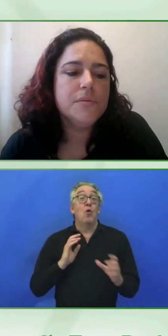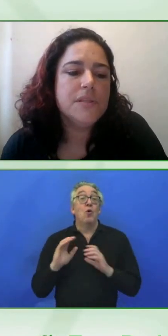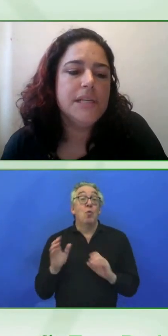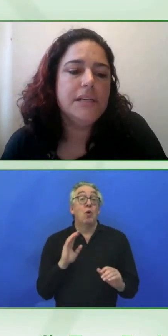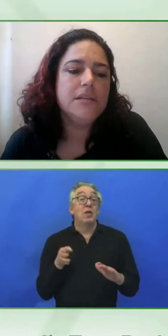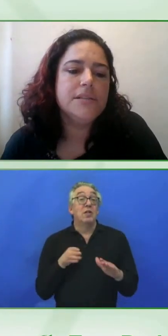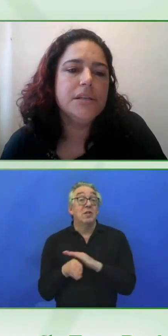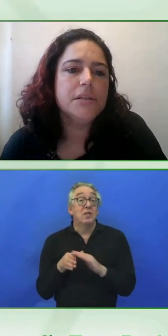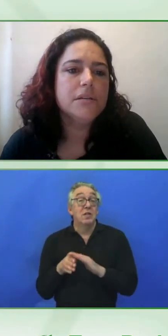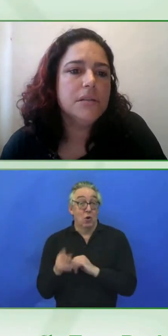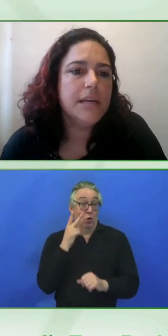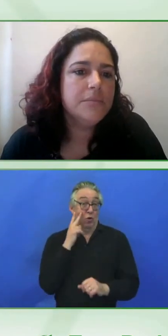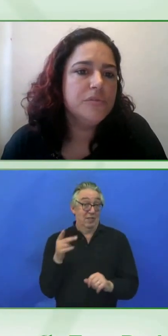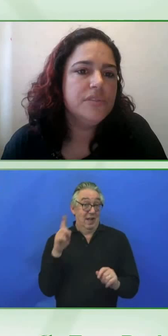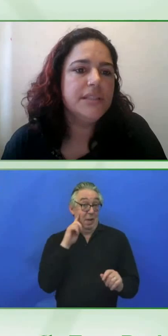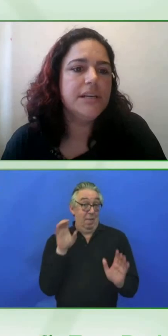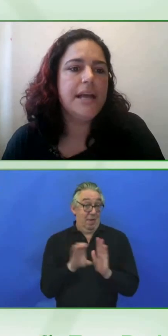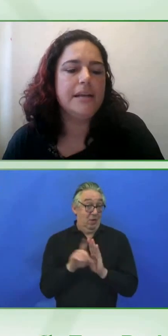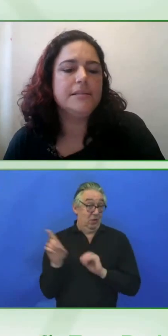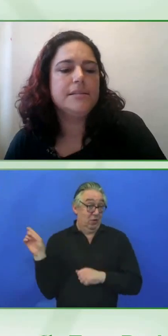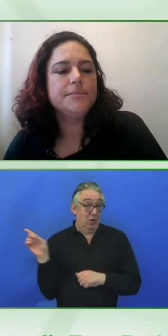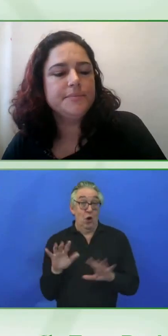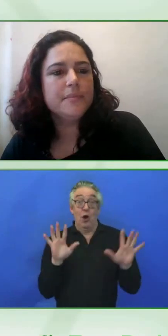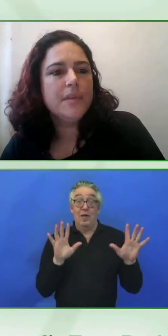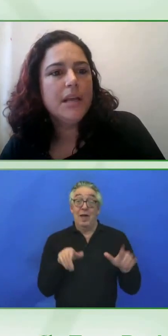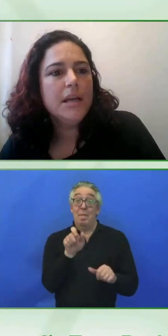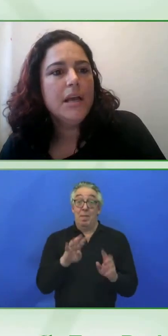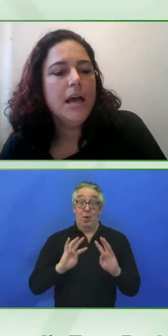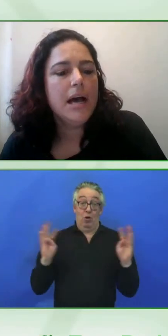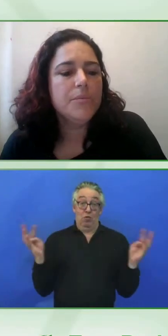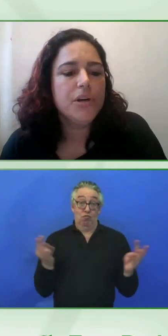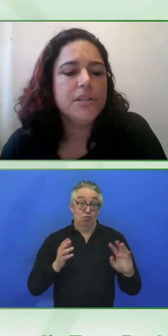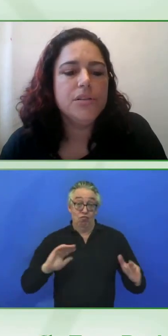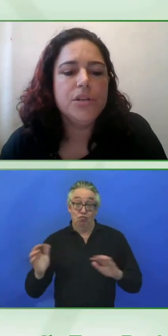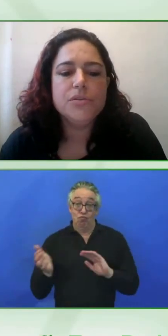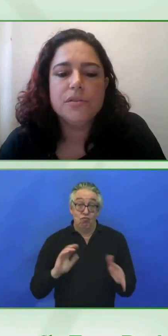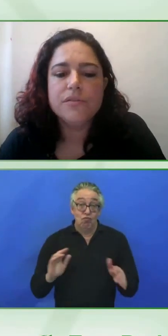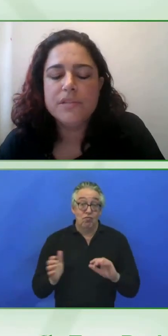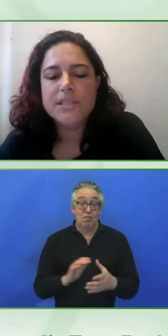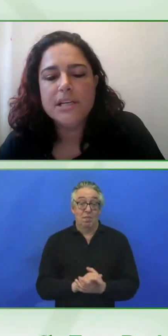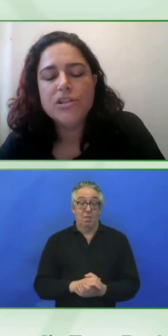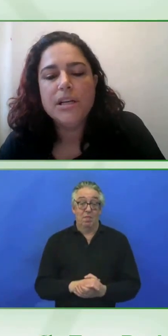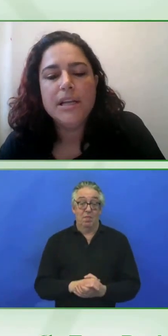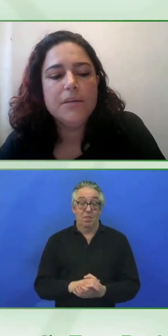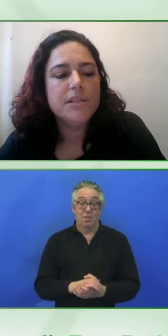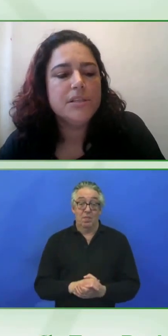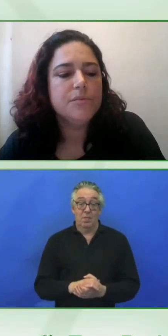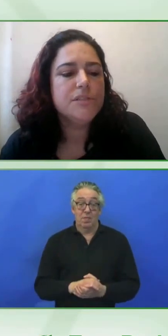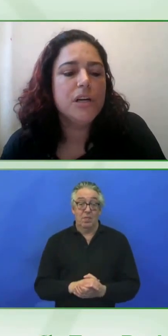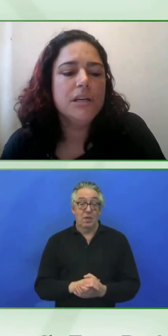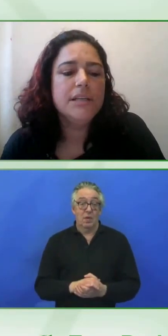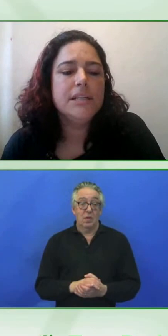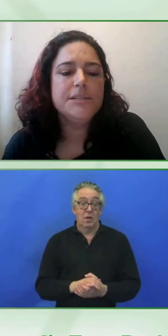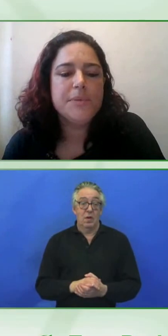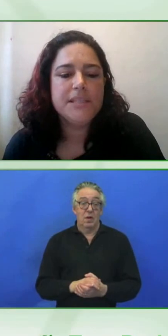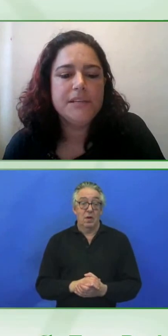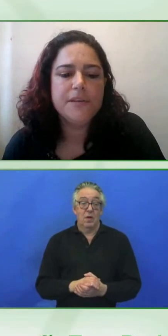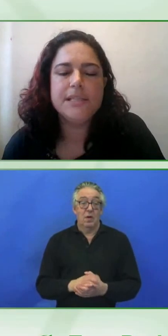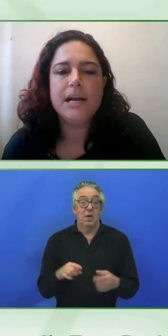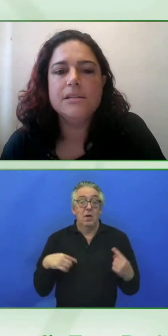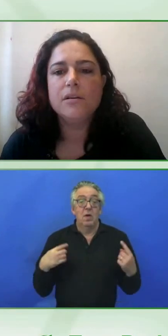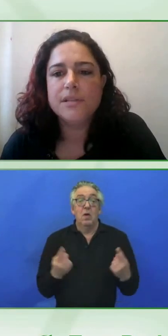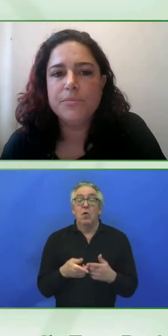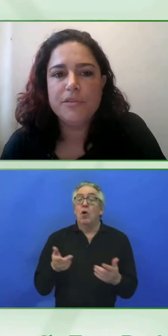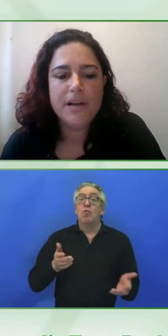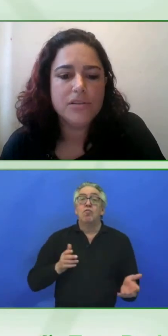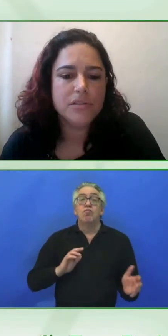people sitting in a circle and moving their hands. An important use of Conversation Libras was for learning specific